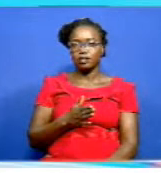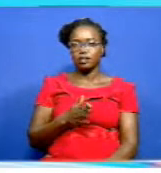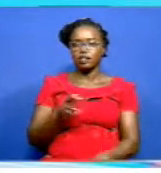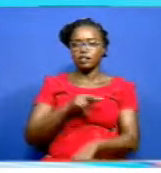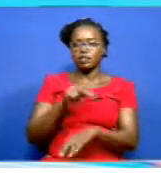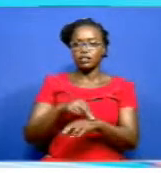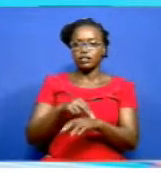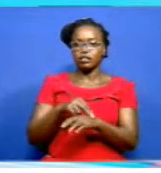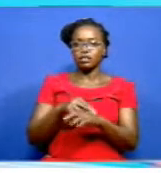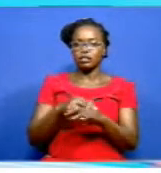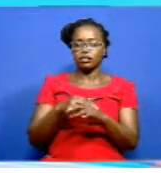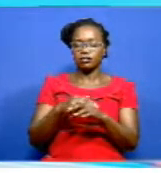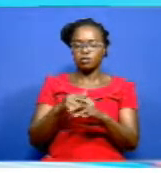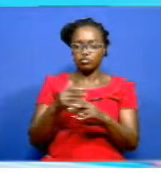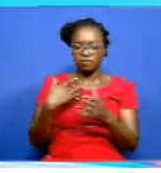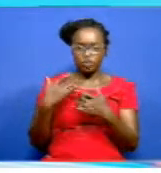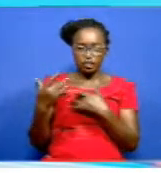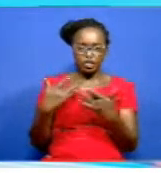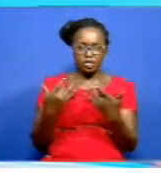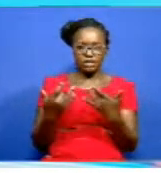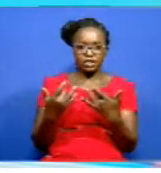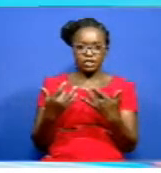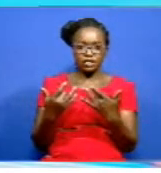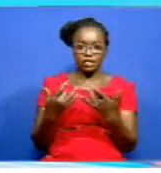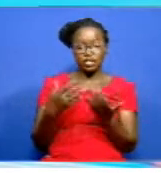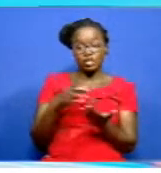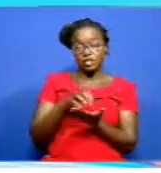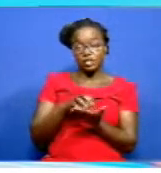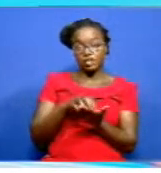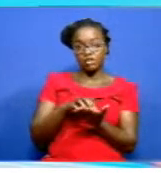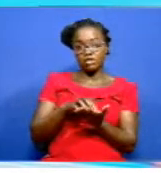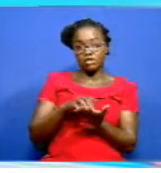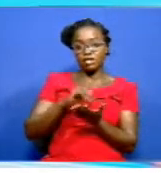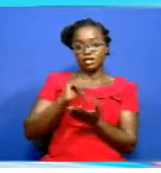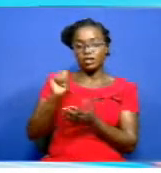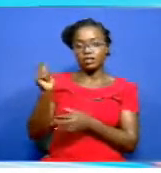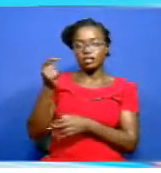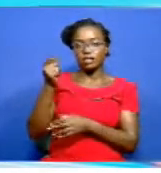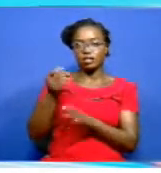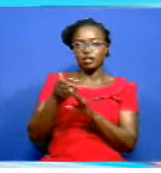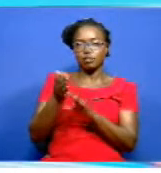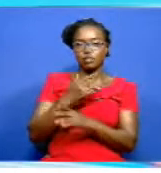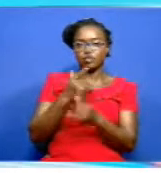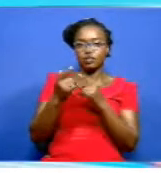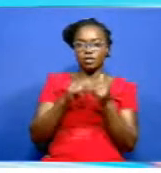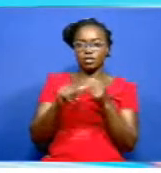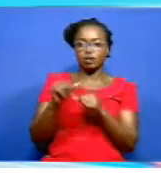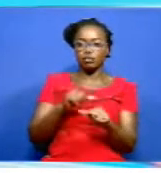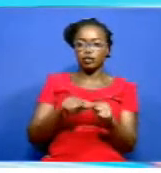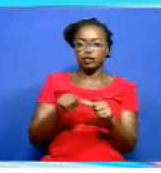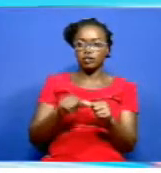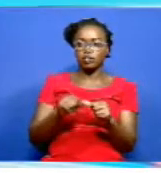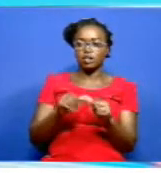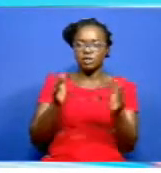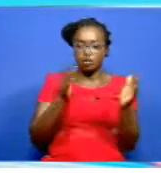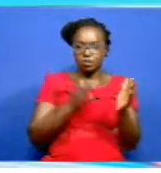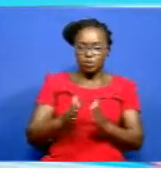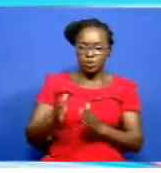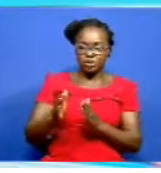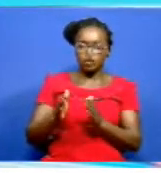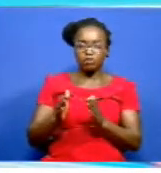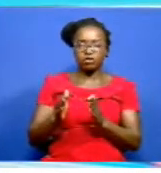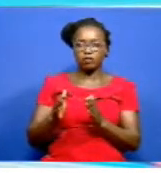kitaifa na vile ambavyo hali inaendelea katika taifa hili. Awali alizungumzia masuala ya maandalizi ya taifa